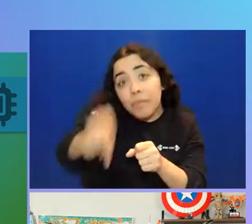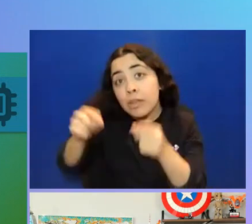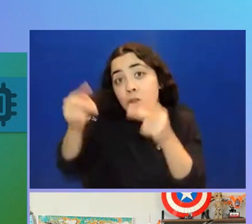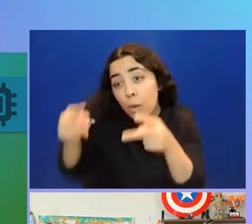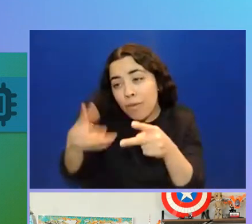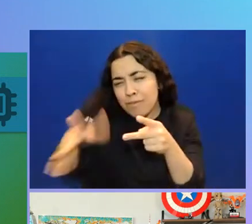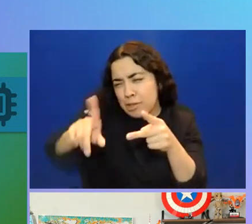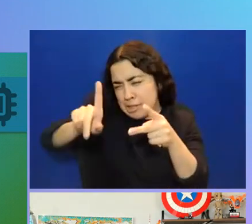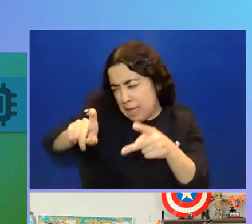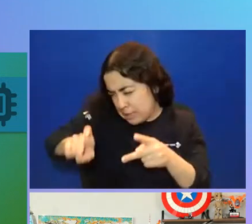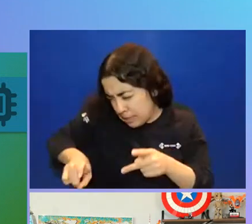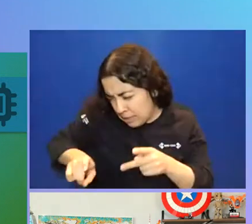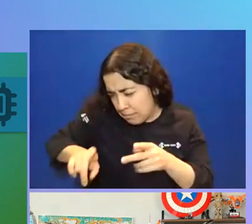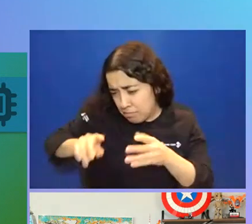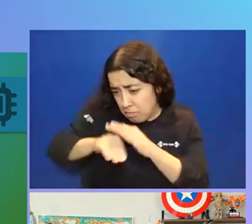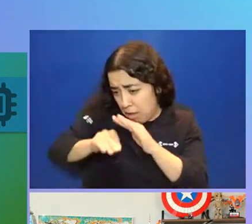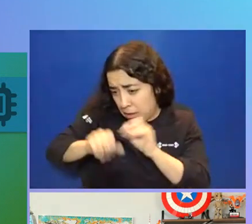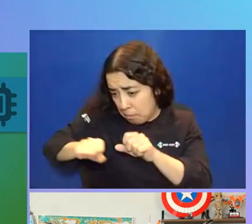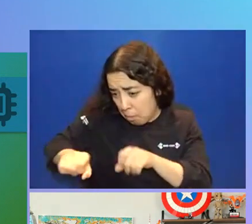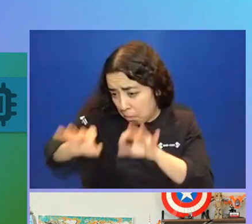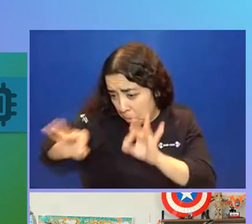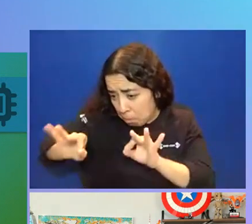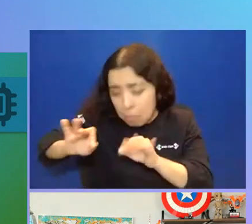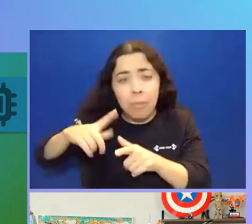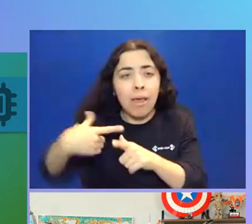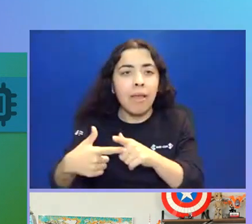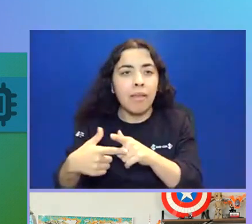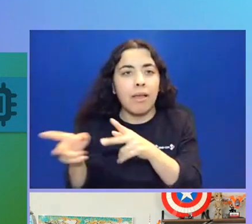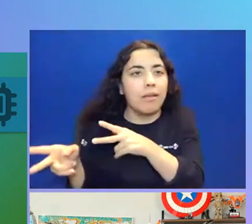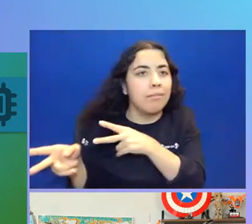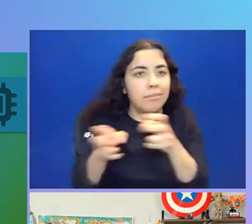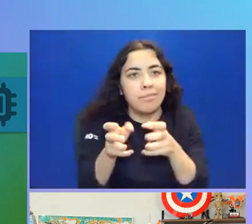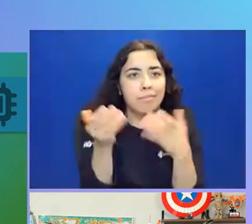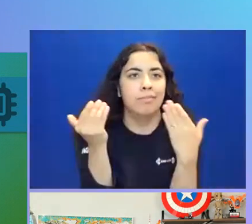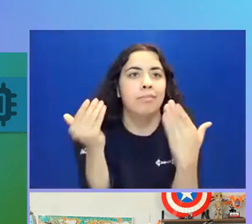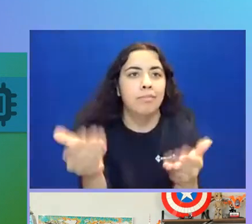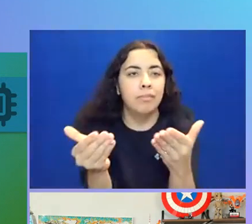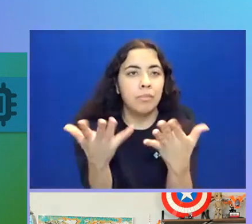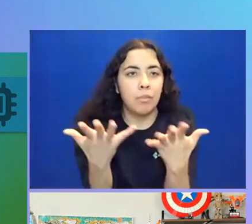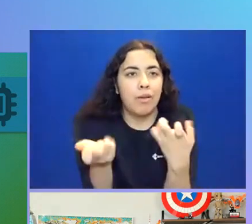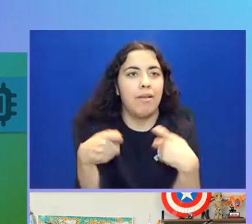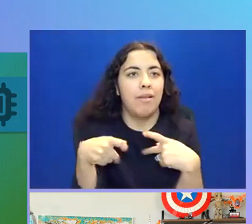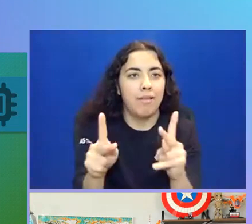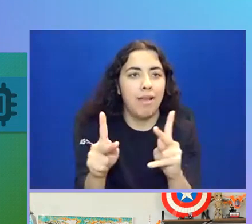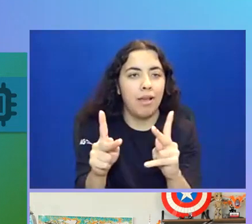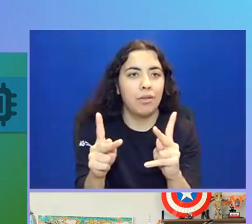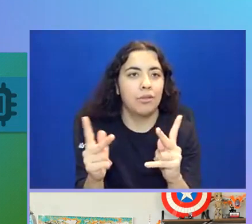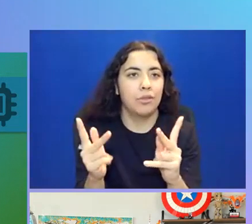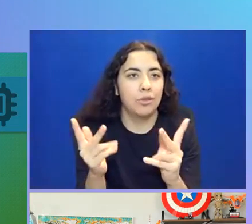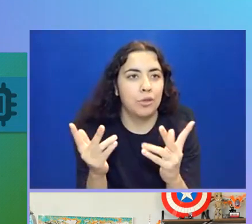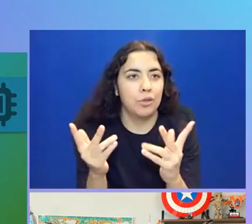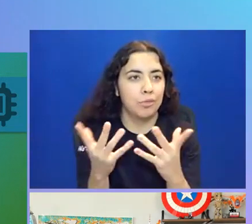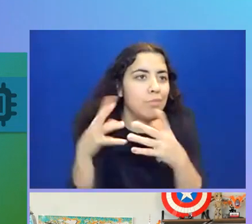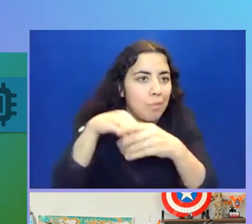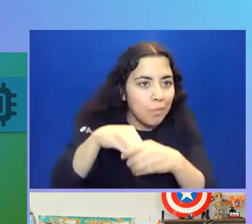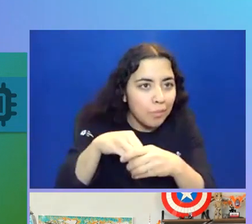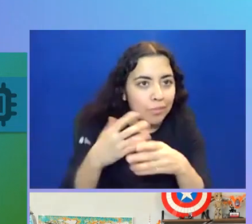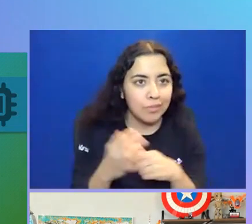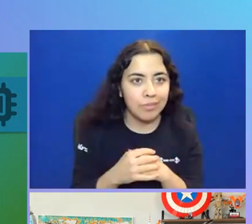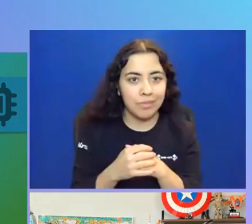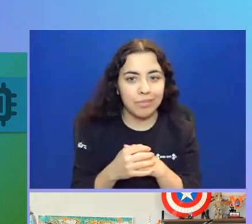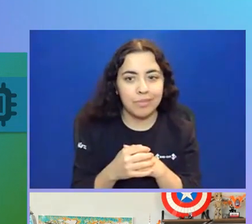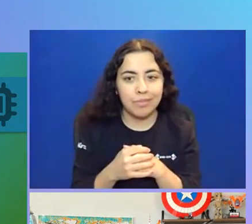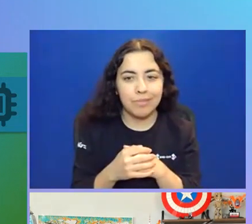for accessibility. And then you can kind of pull the lever of what you allow to promote, right? And once again, this kind of is like